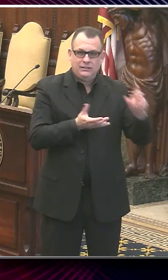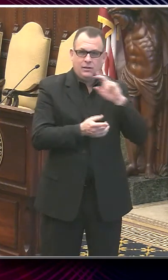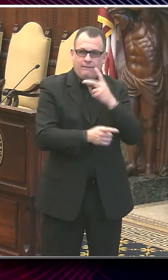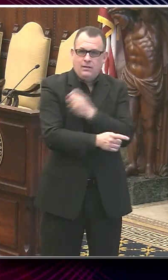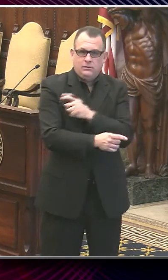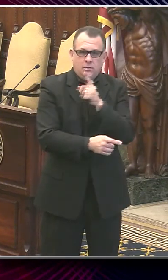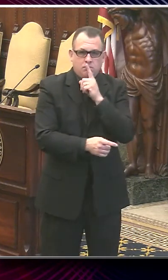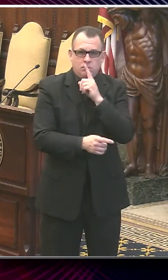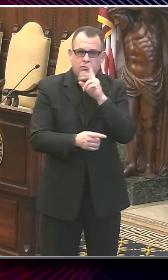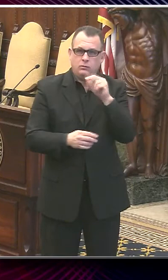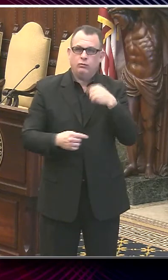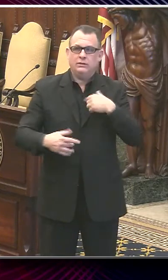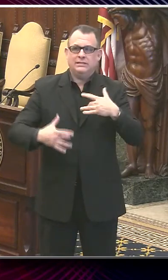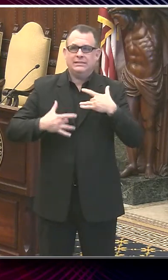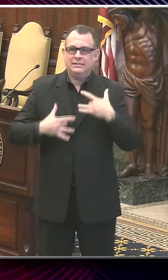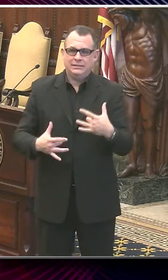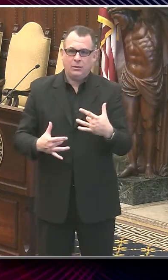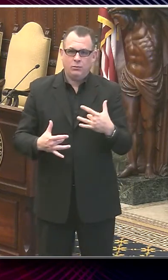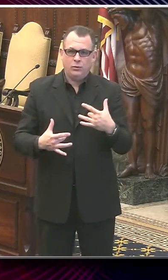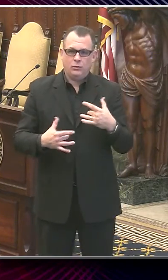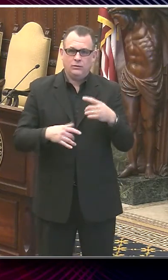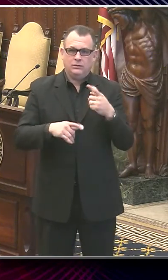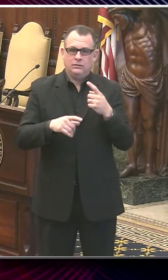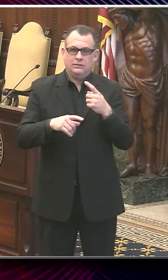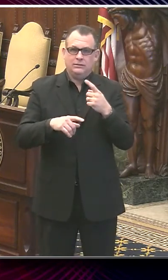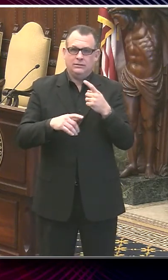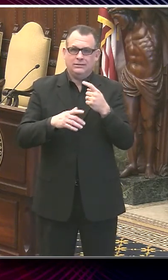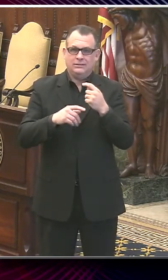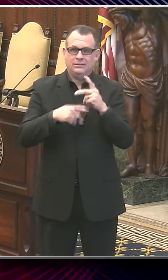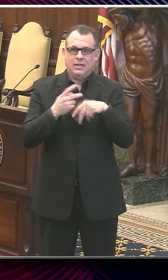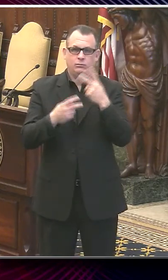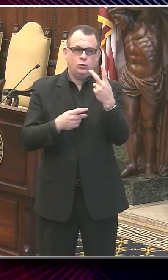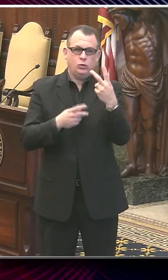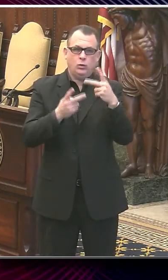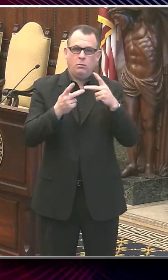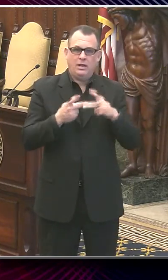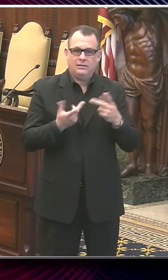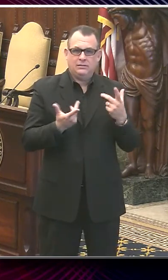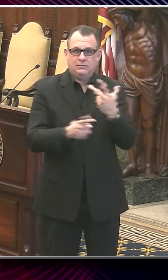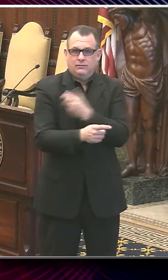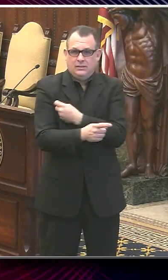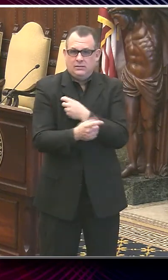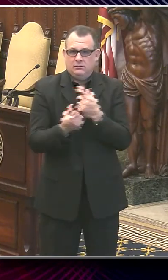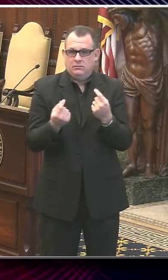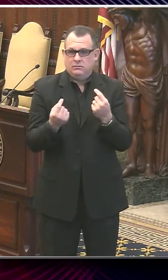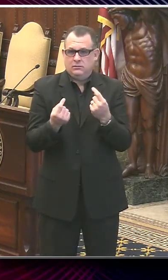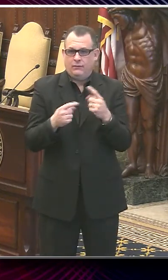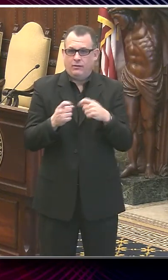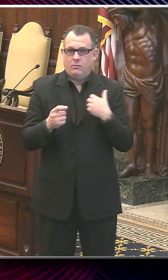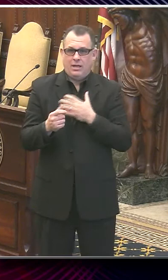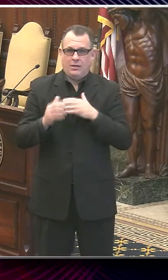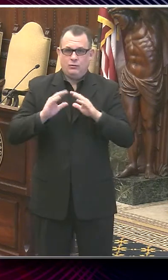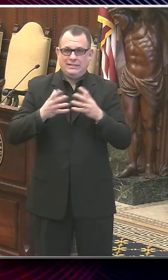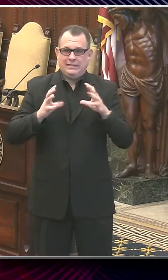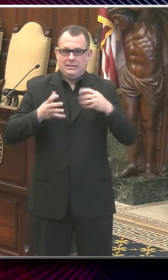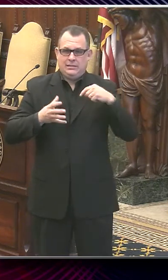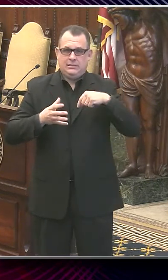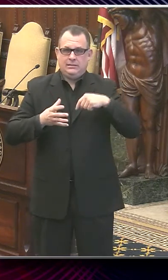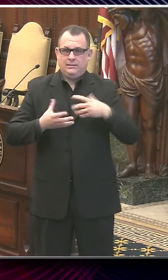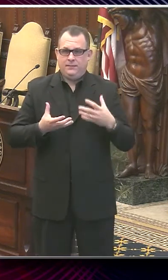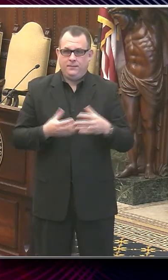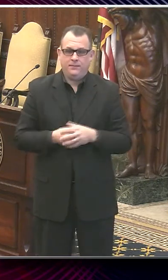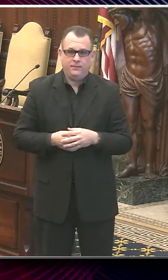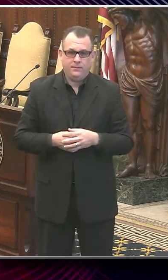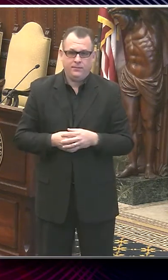Typically, these type 2 sites don't come with a separate federal allocation. Then one final question about prioritizing